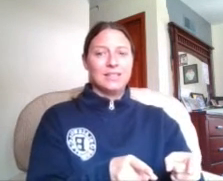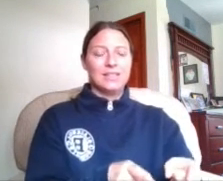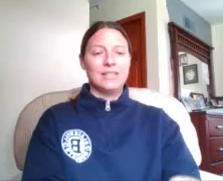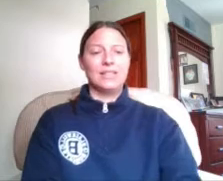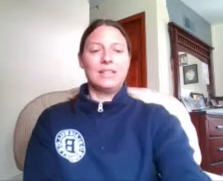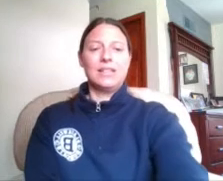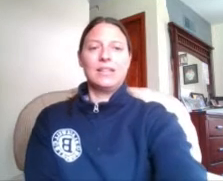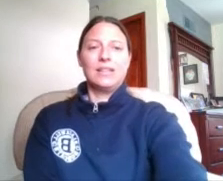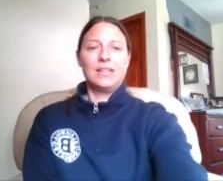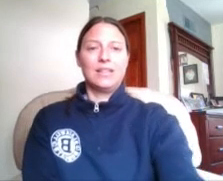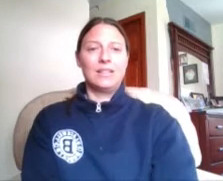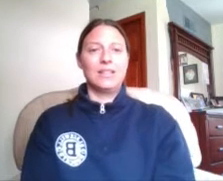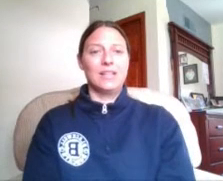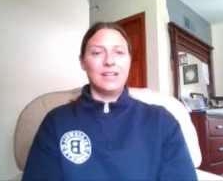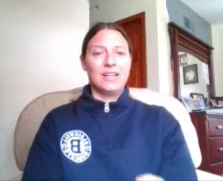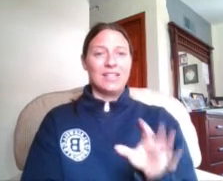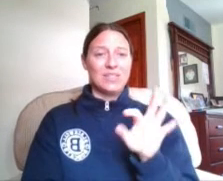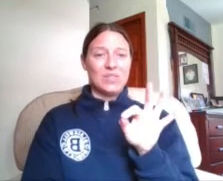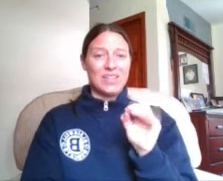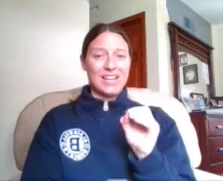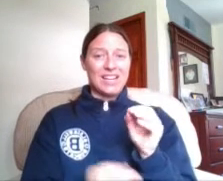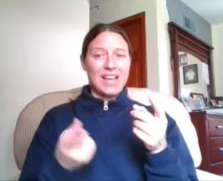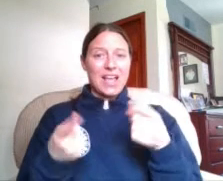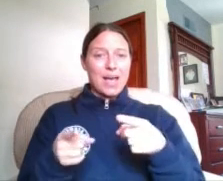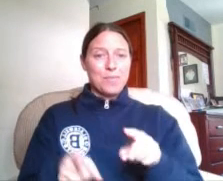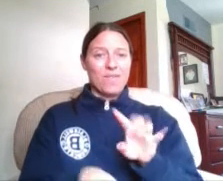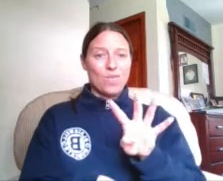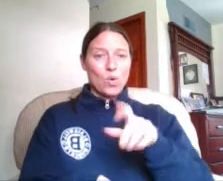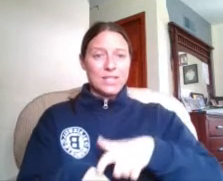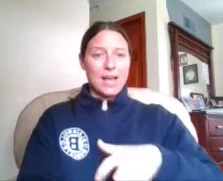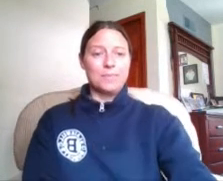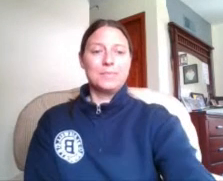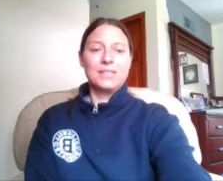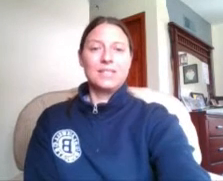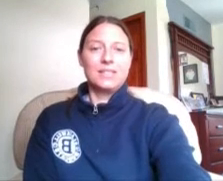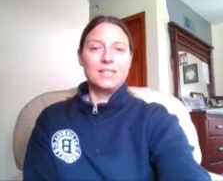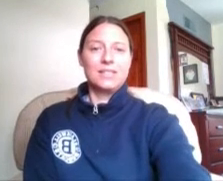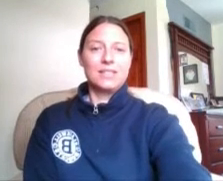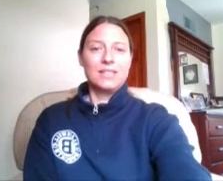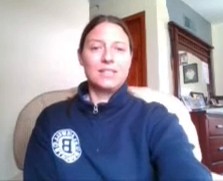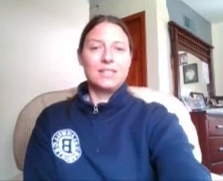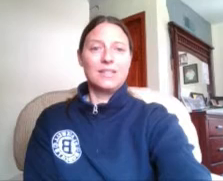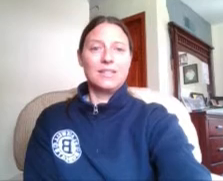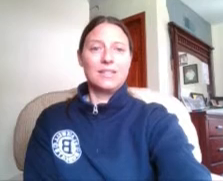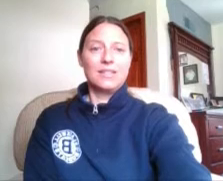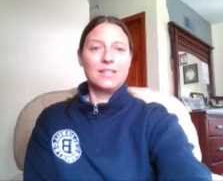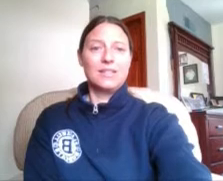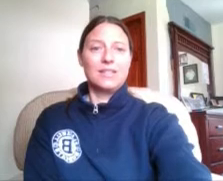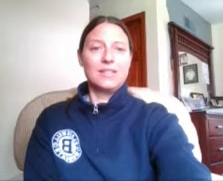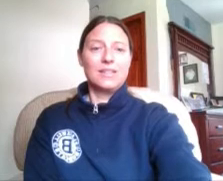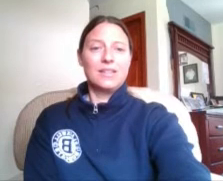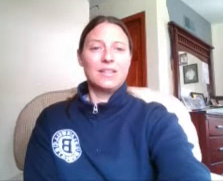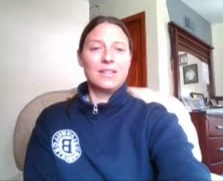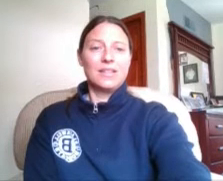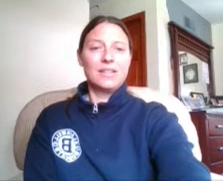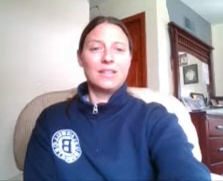happened 4 times. So 4 is the exact amount she worked 90